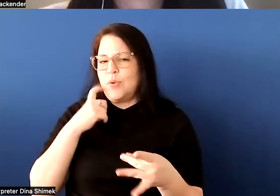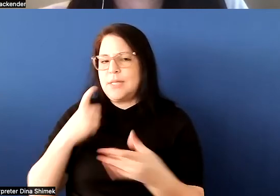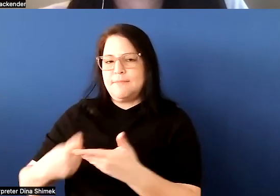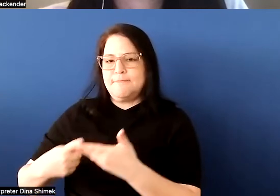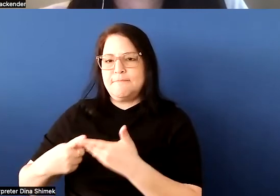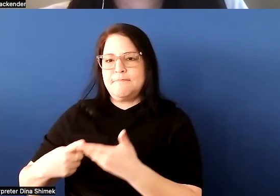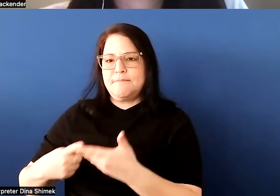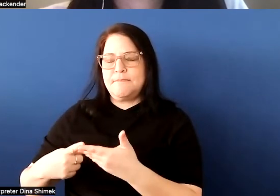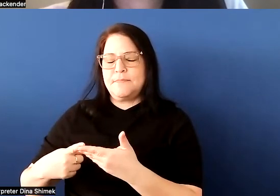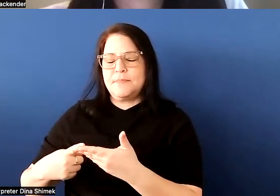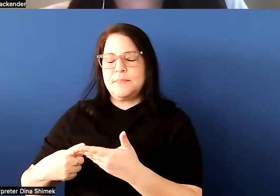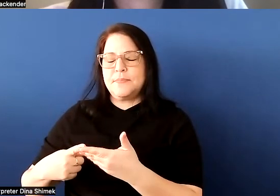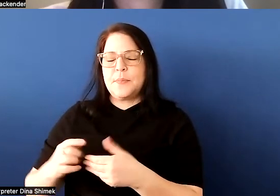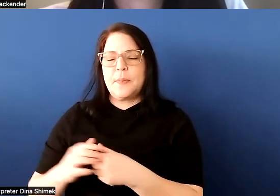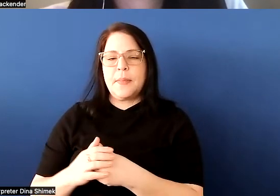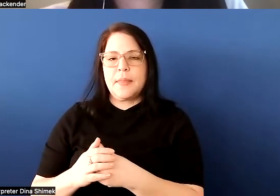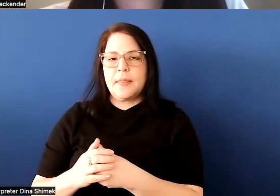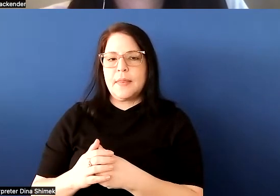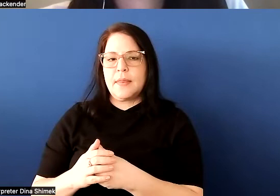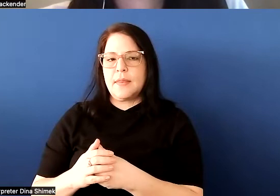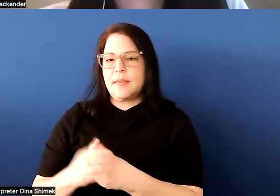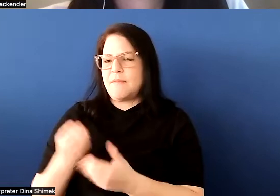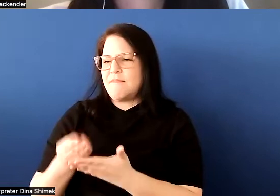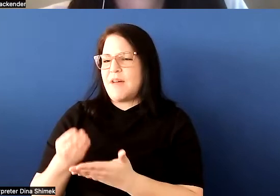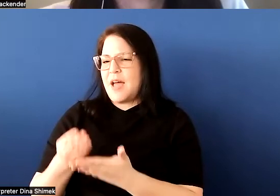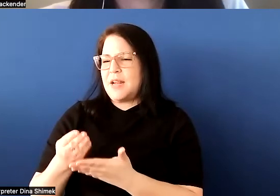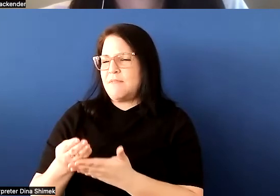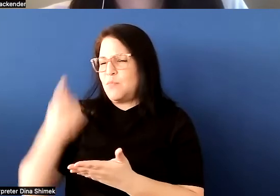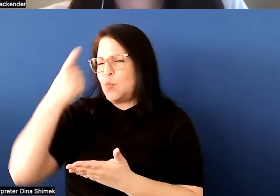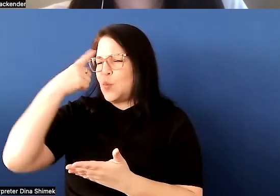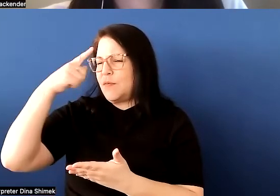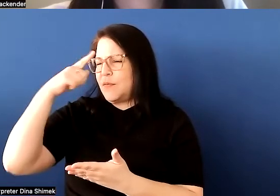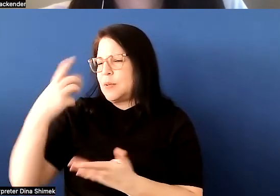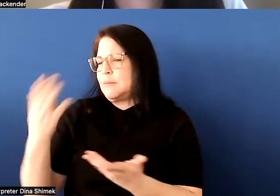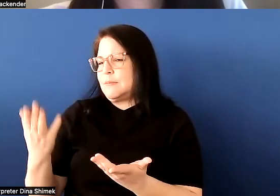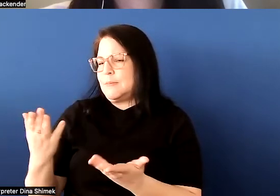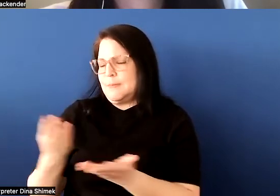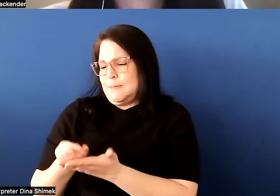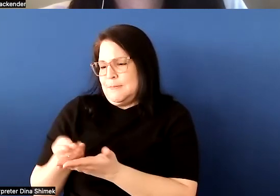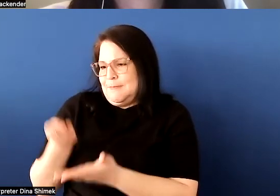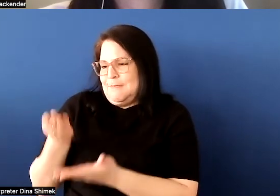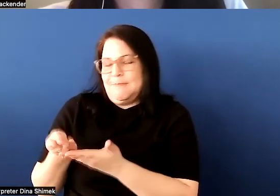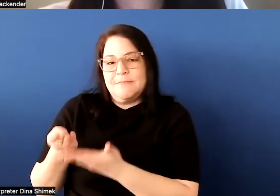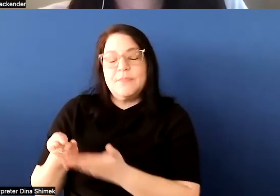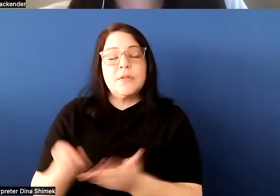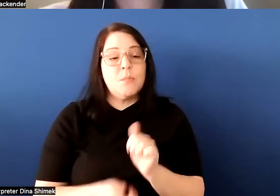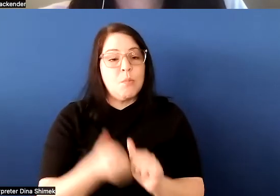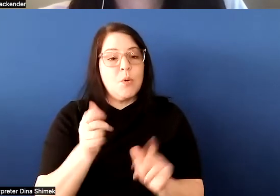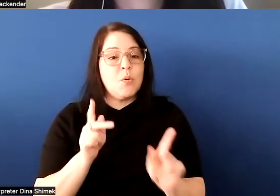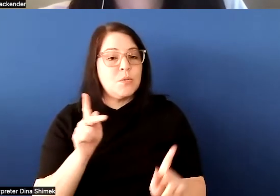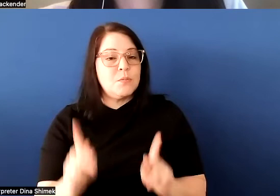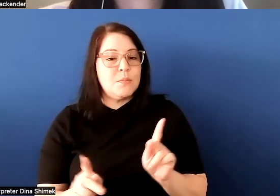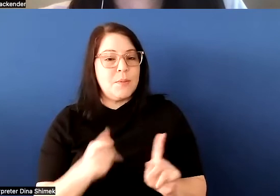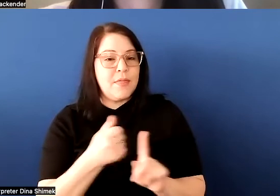and even to Keith about what you can use the funds in the account for, right? Predominantly, we do see most individuals are